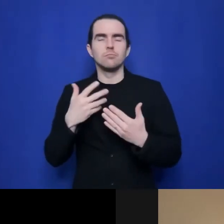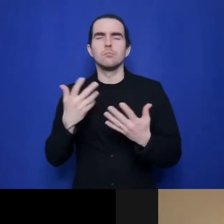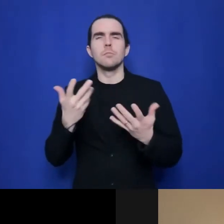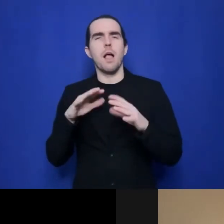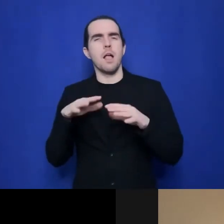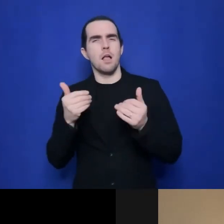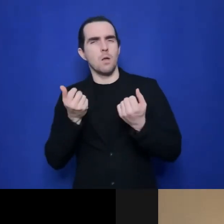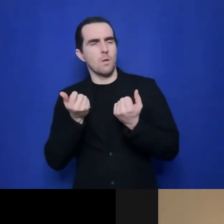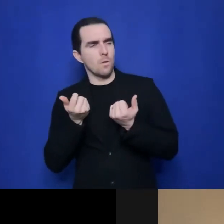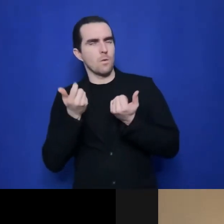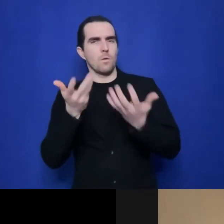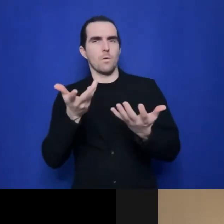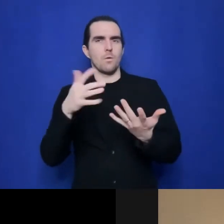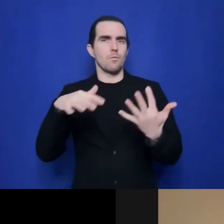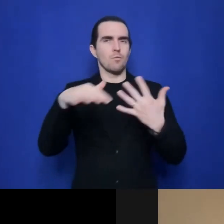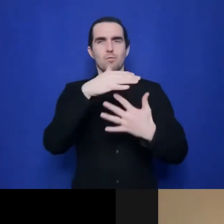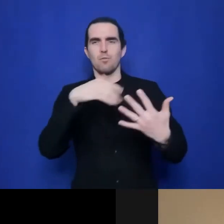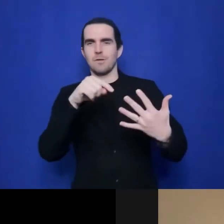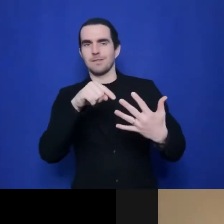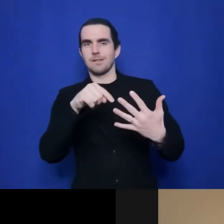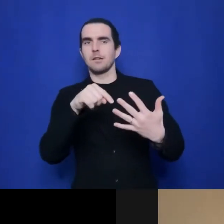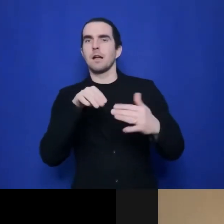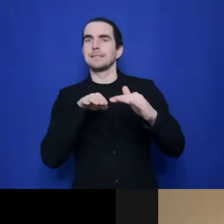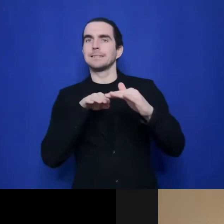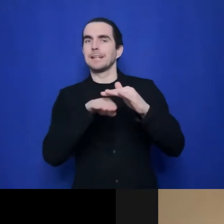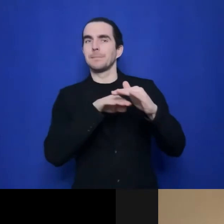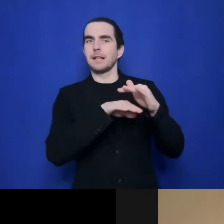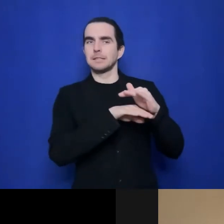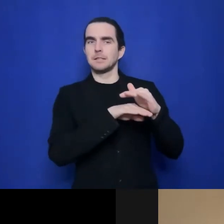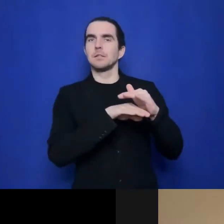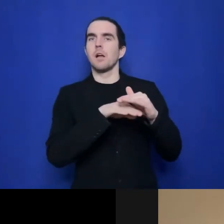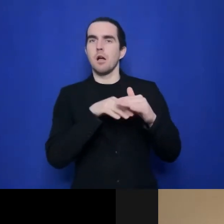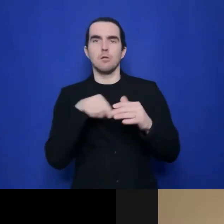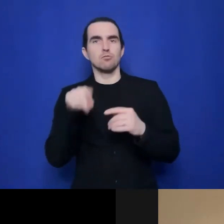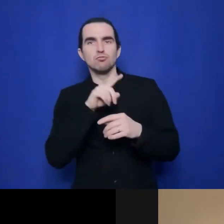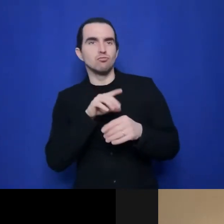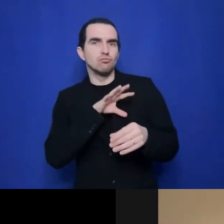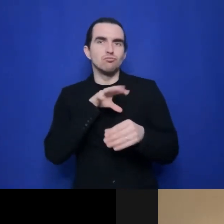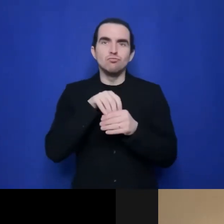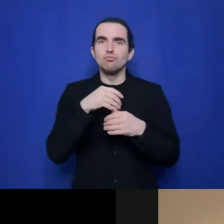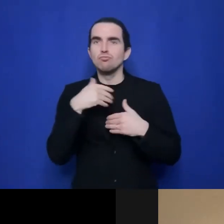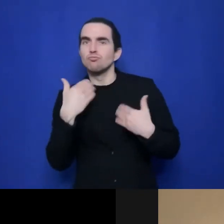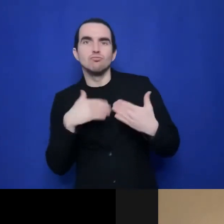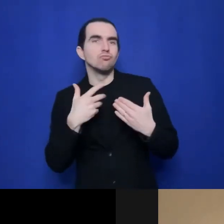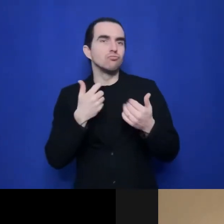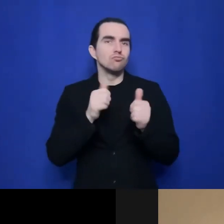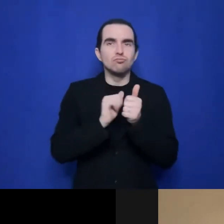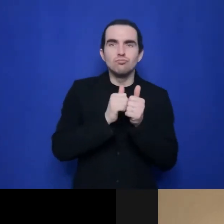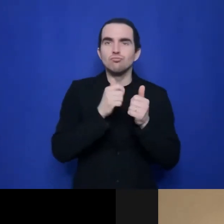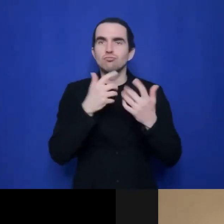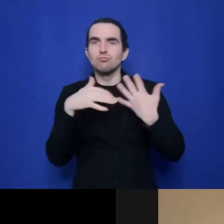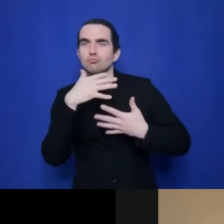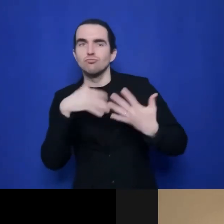the inclusion in the cultural life and to be able to participate in